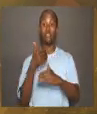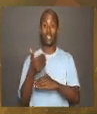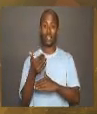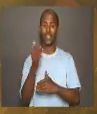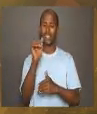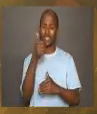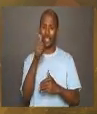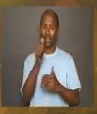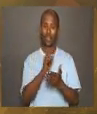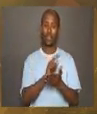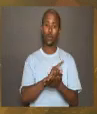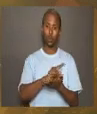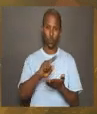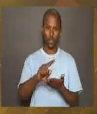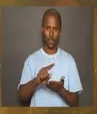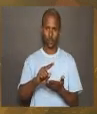weeks.